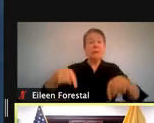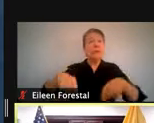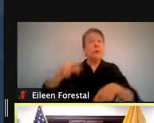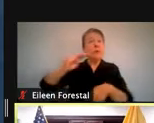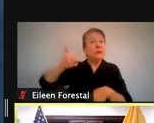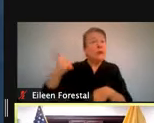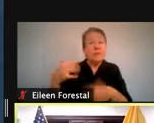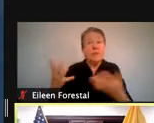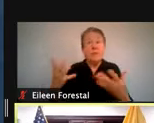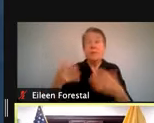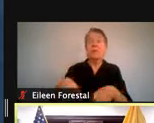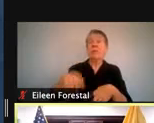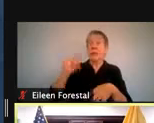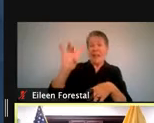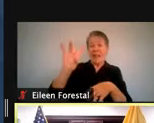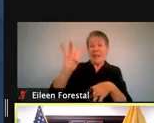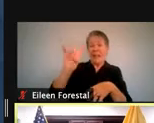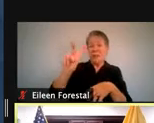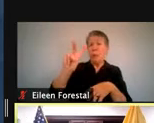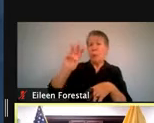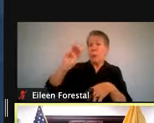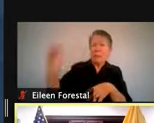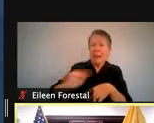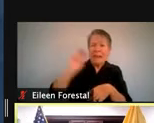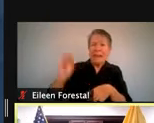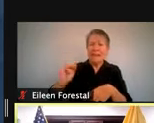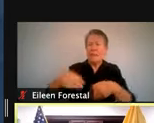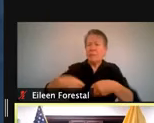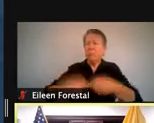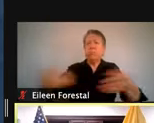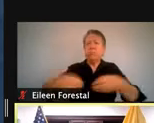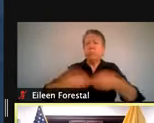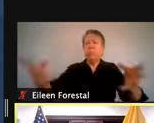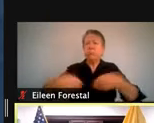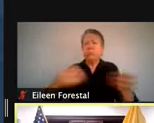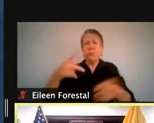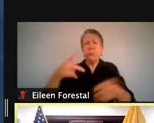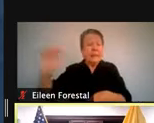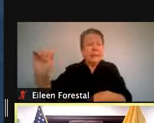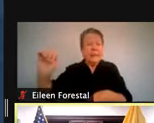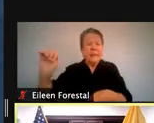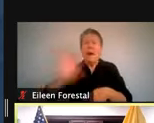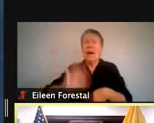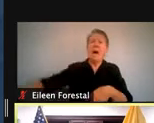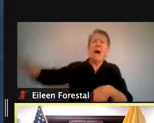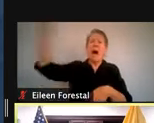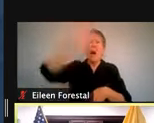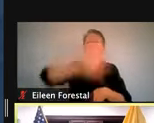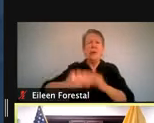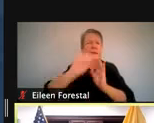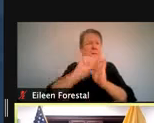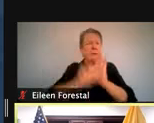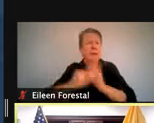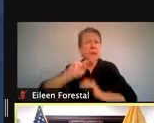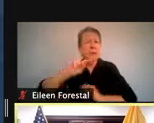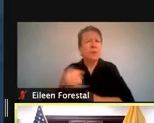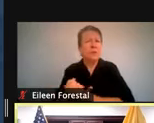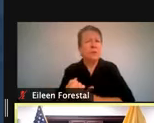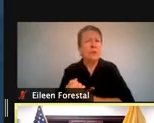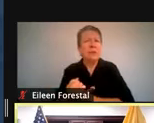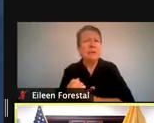but already out the door, 82 million pieces of PPE to the facilities where they were most needed. This